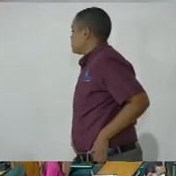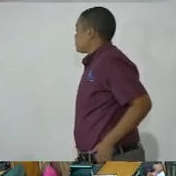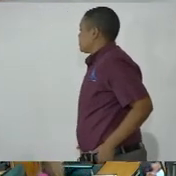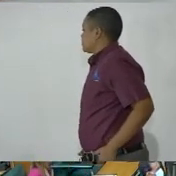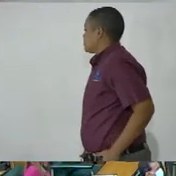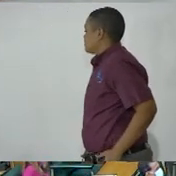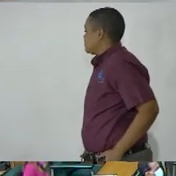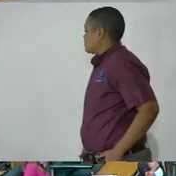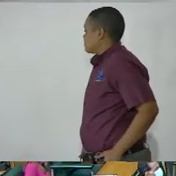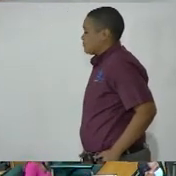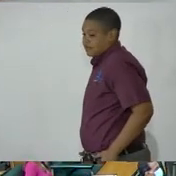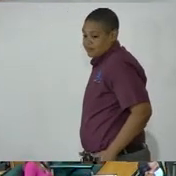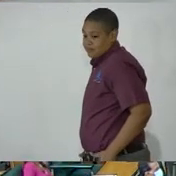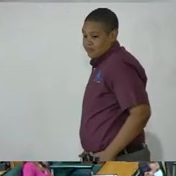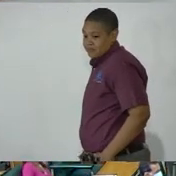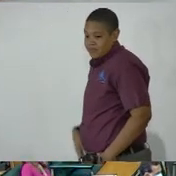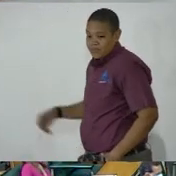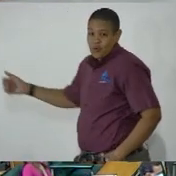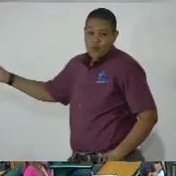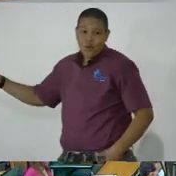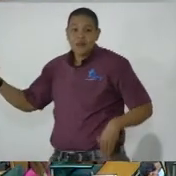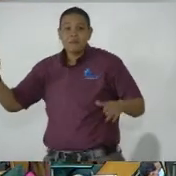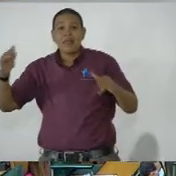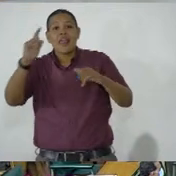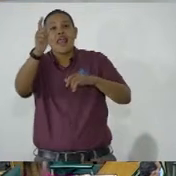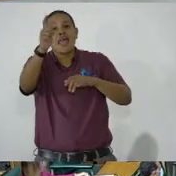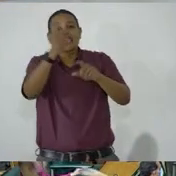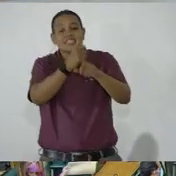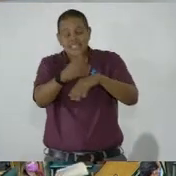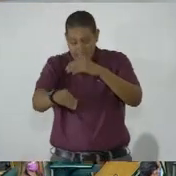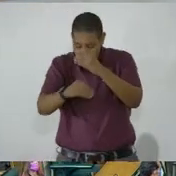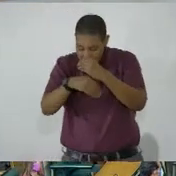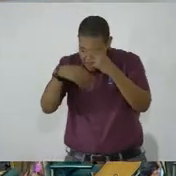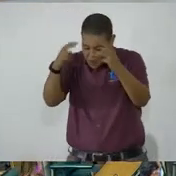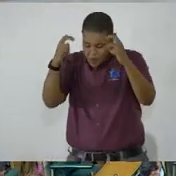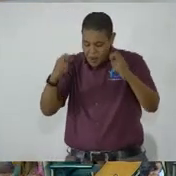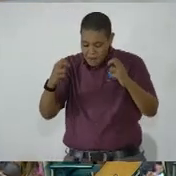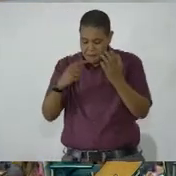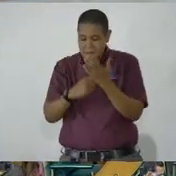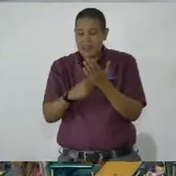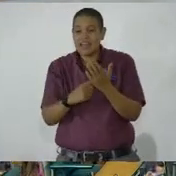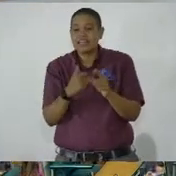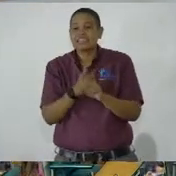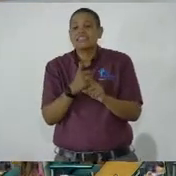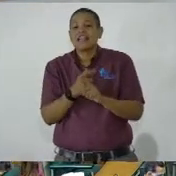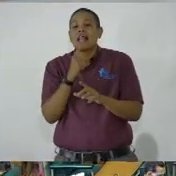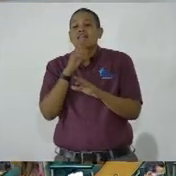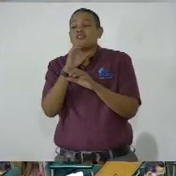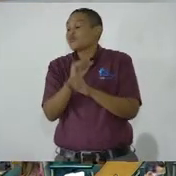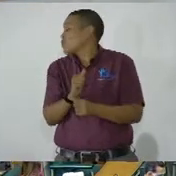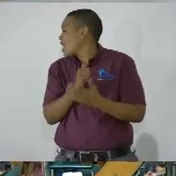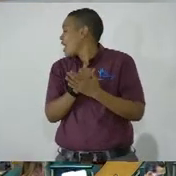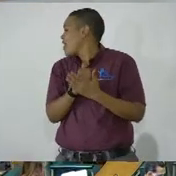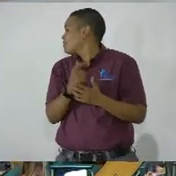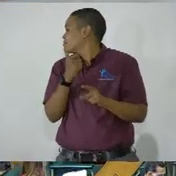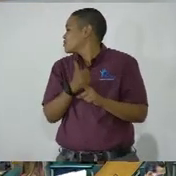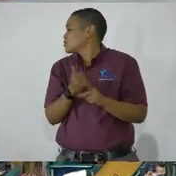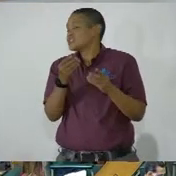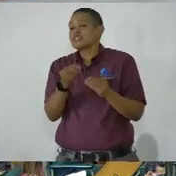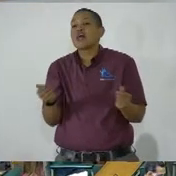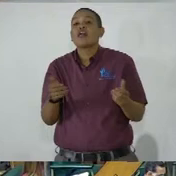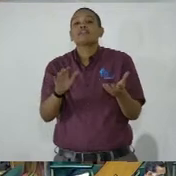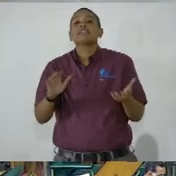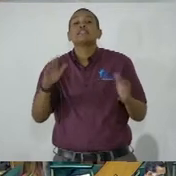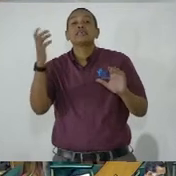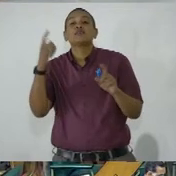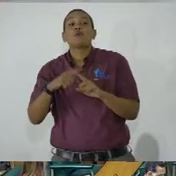You hold it back and then we do it later. Madam Speaker, I move to mediation. Mediation is a useful tool to settle disputes and